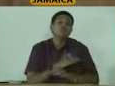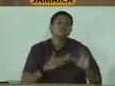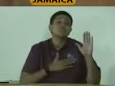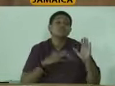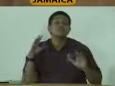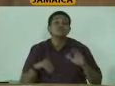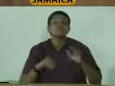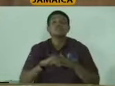in their own country. a great they're they're of Well,